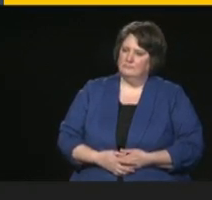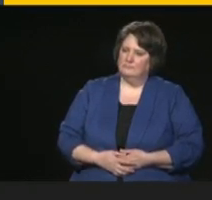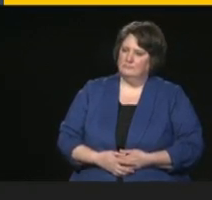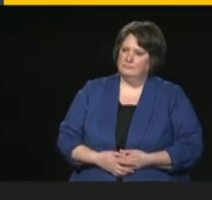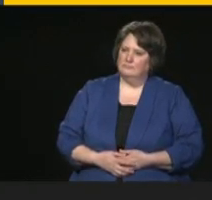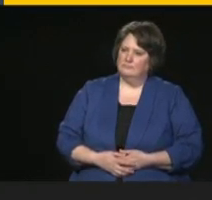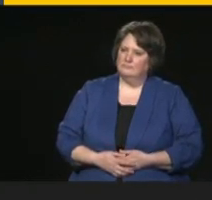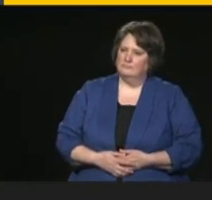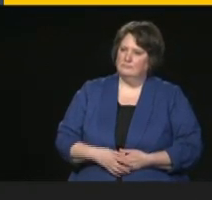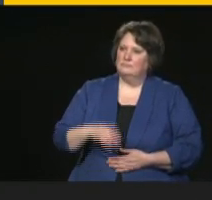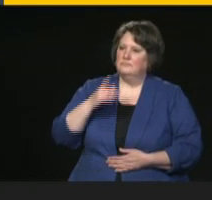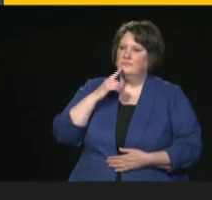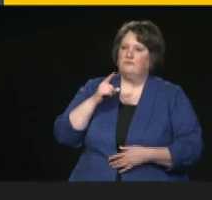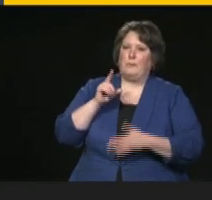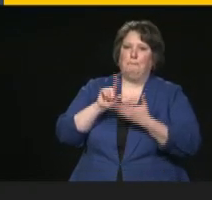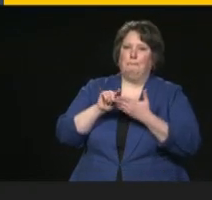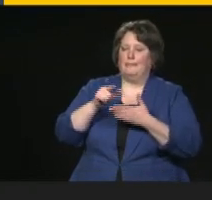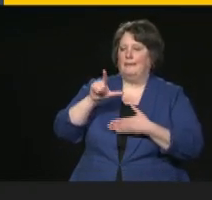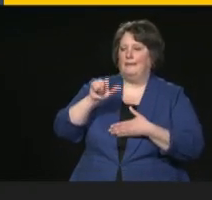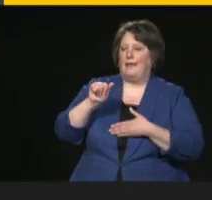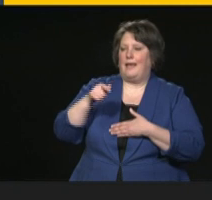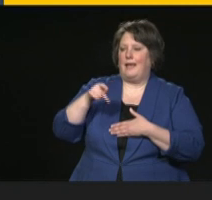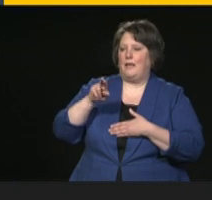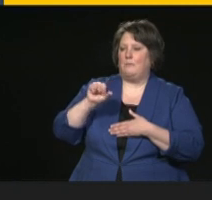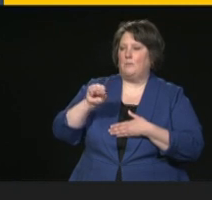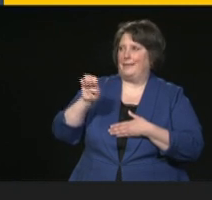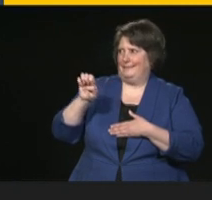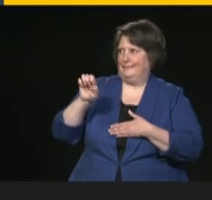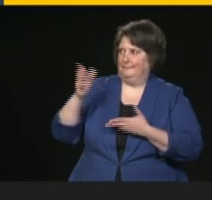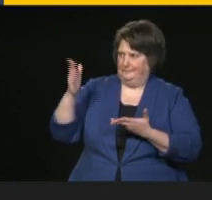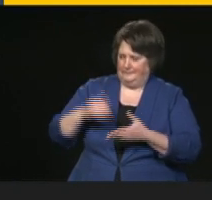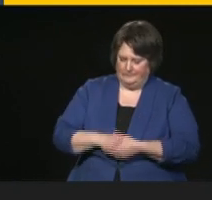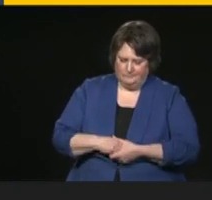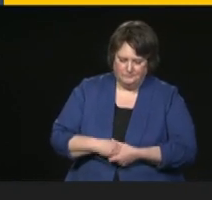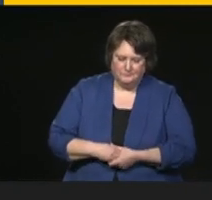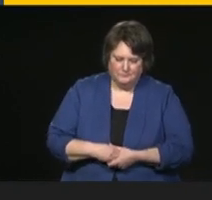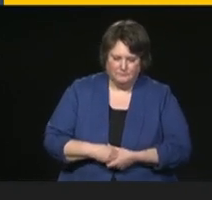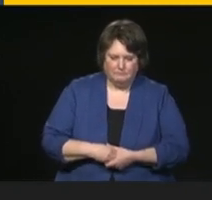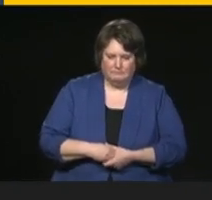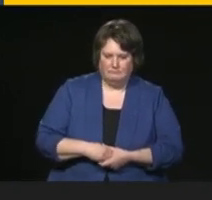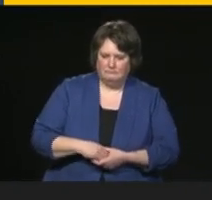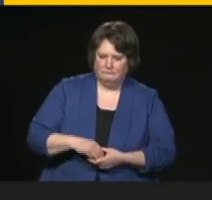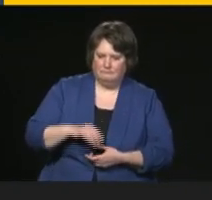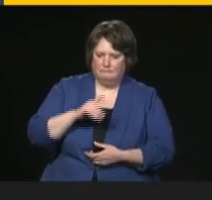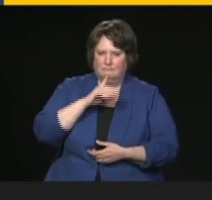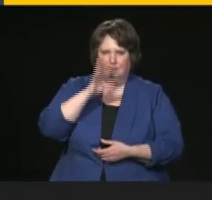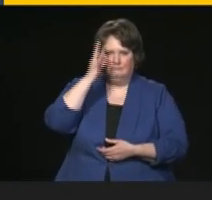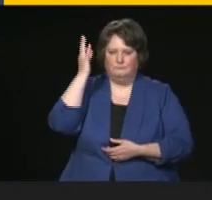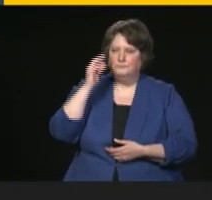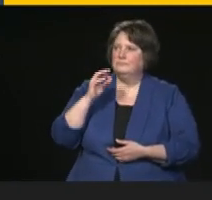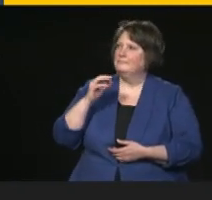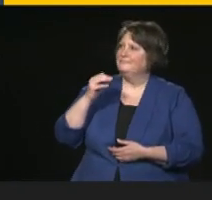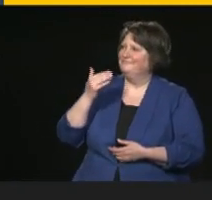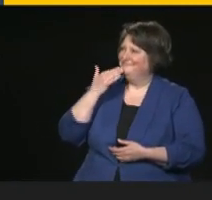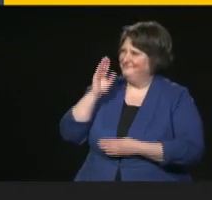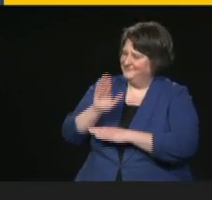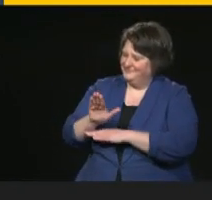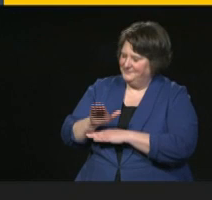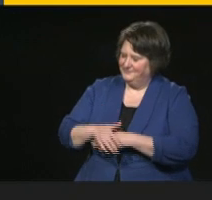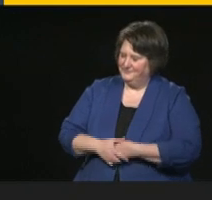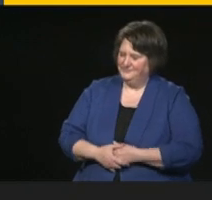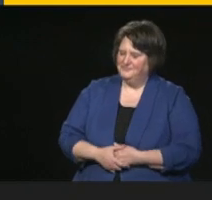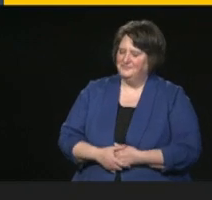vous la parole. Bonjour, Monsieur Morneau. Good afternoon. Dans le projet de loi C-13, Mr. Morneau, in Bill